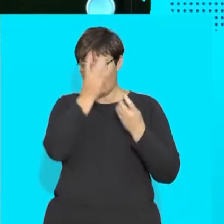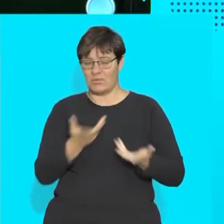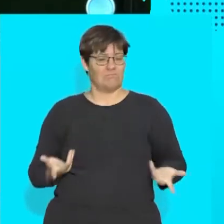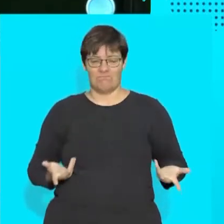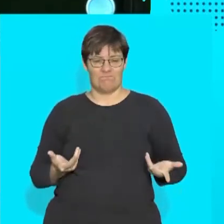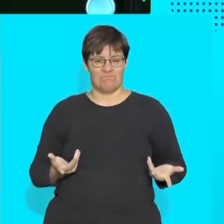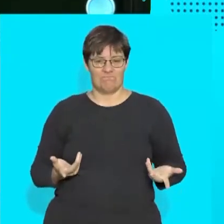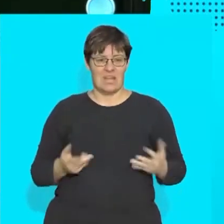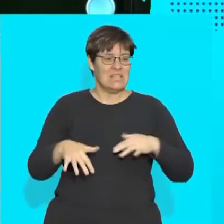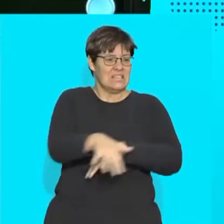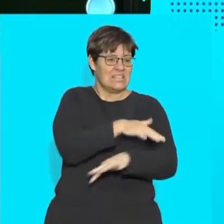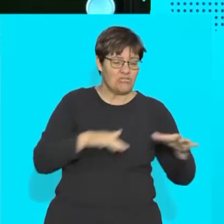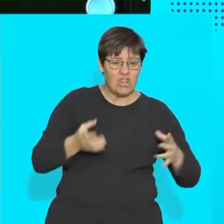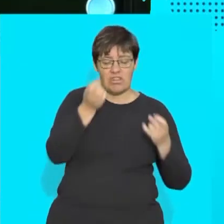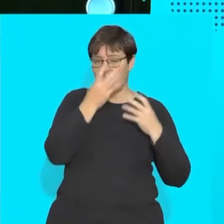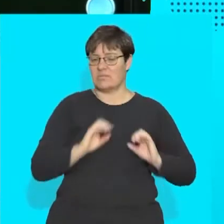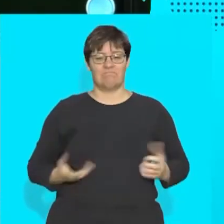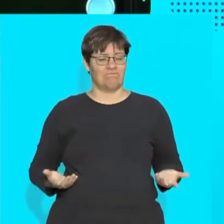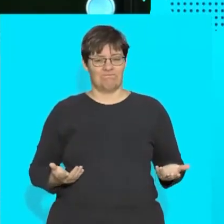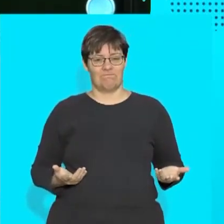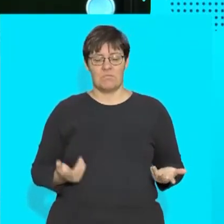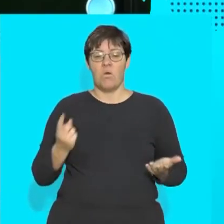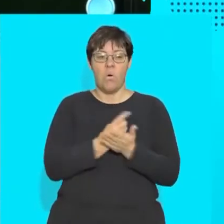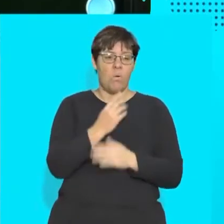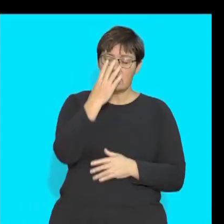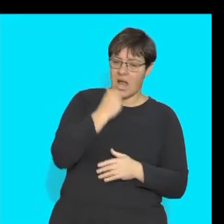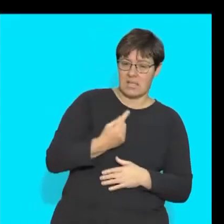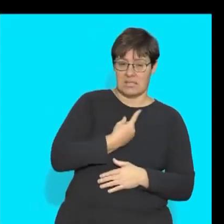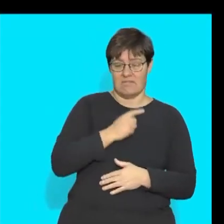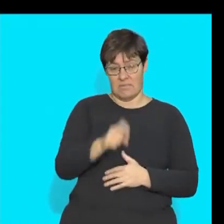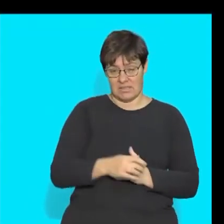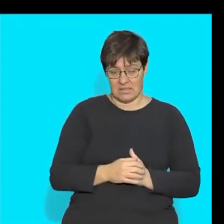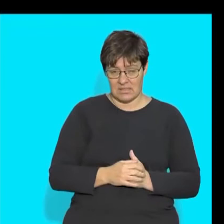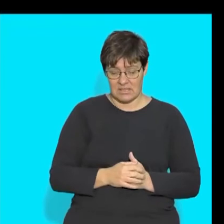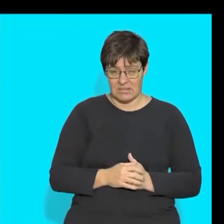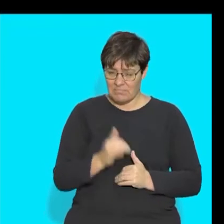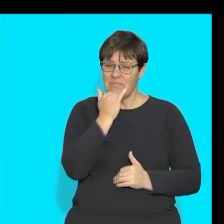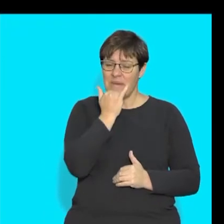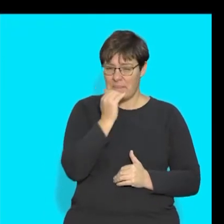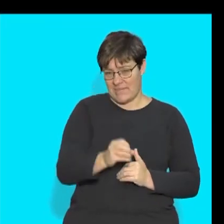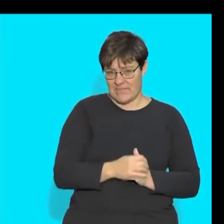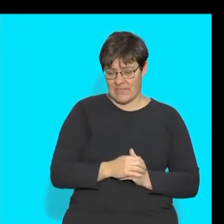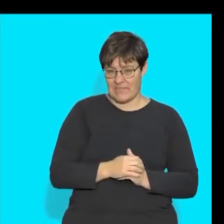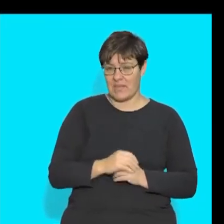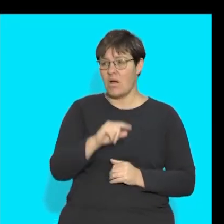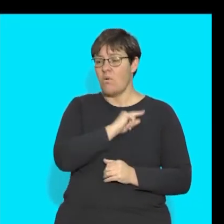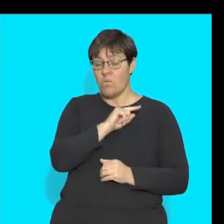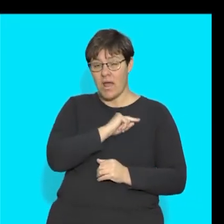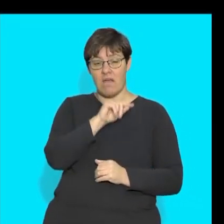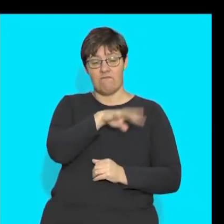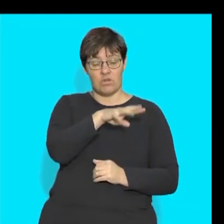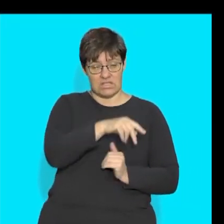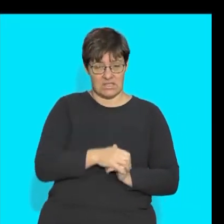in the situation. So you've always got to ask yourself, and I'm happy, like I said to you, because that's a 14,